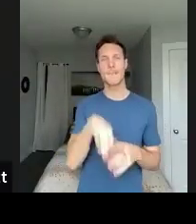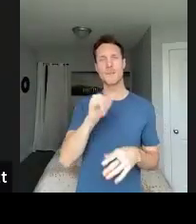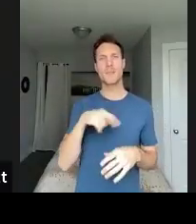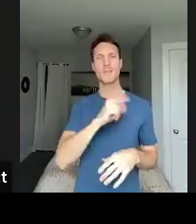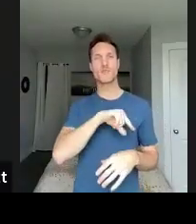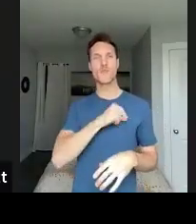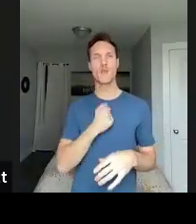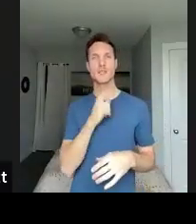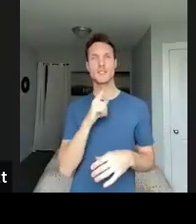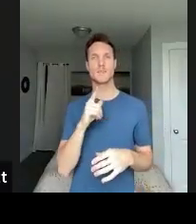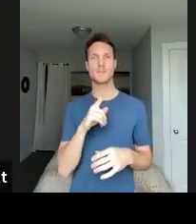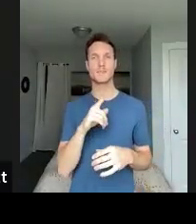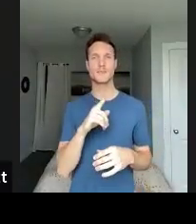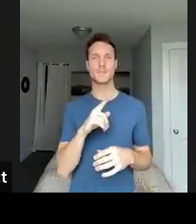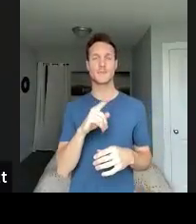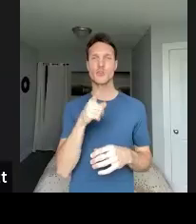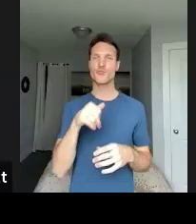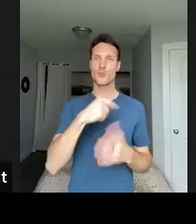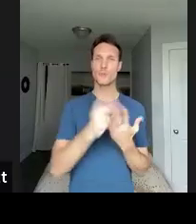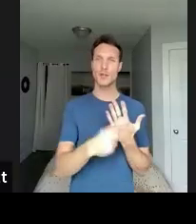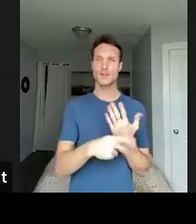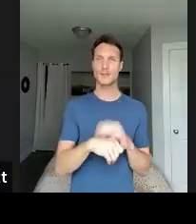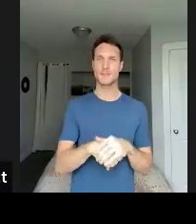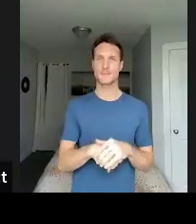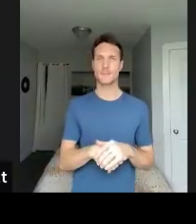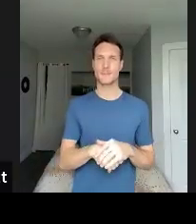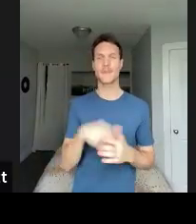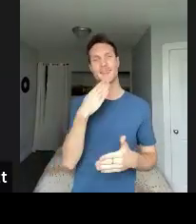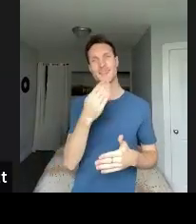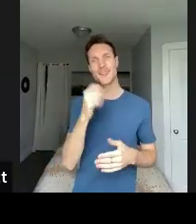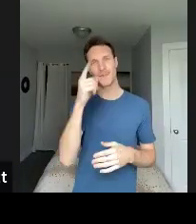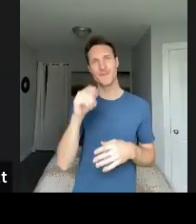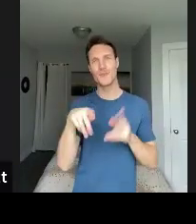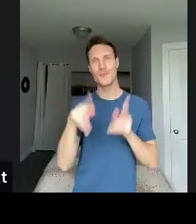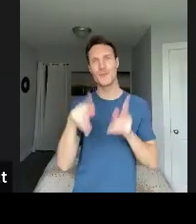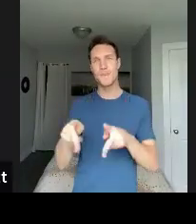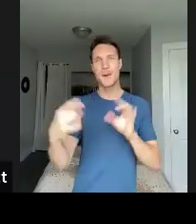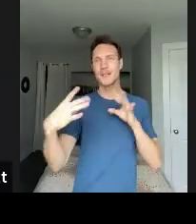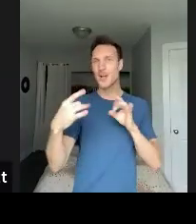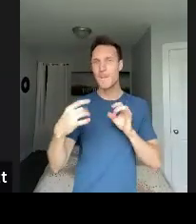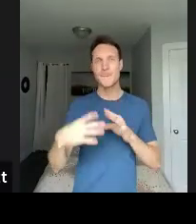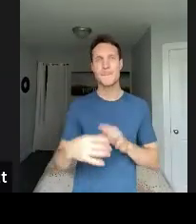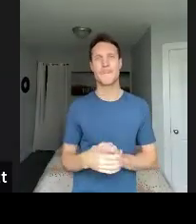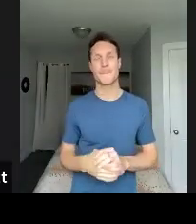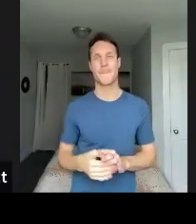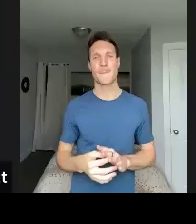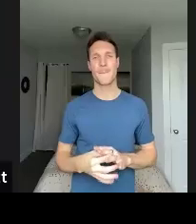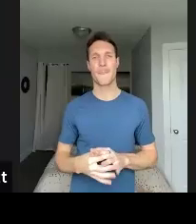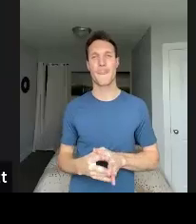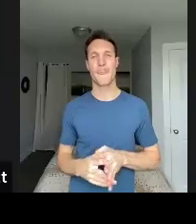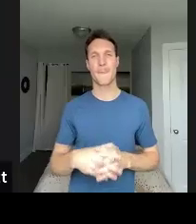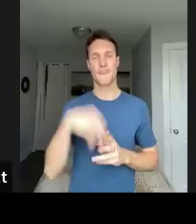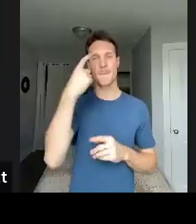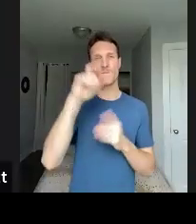of June. Thank you for your public comment for the ongoing monitoring, errors, and transition